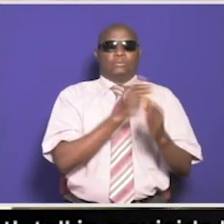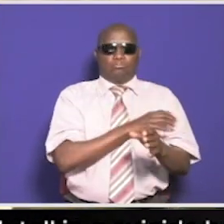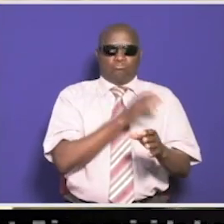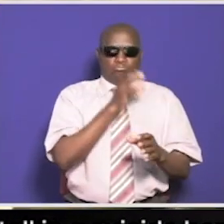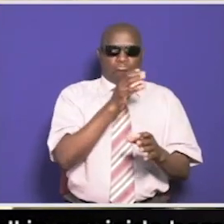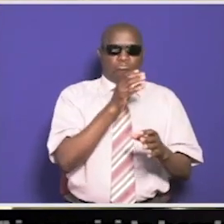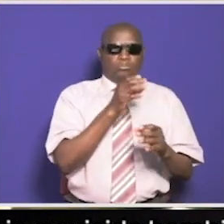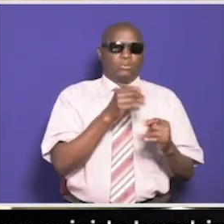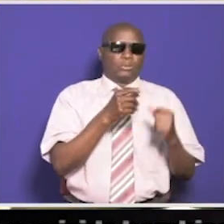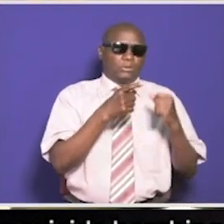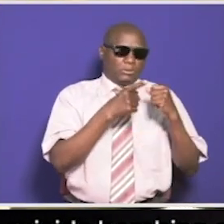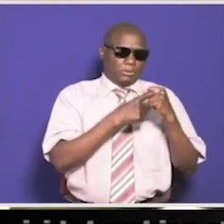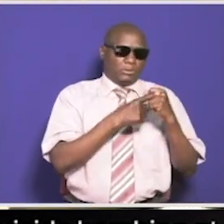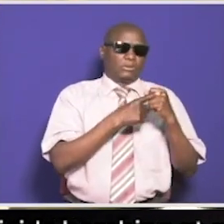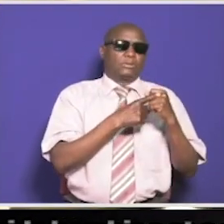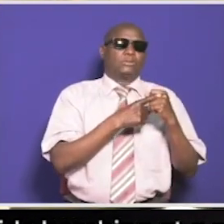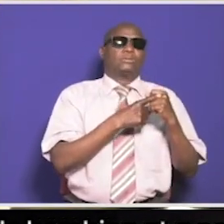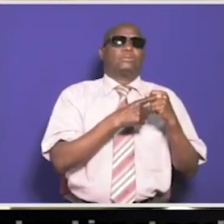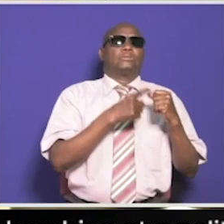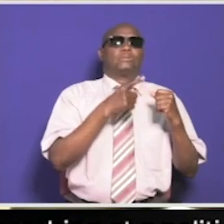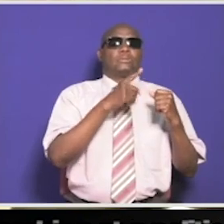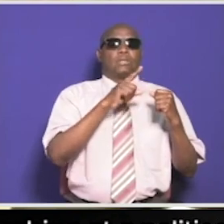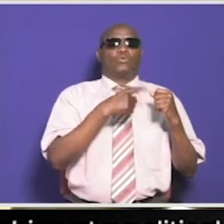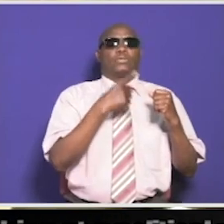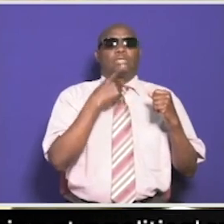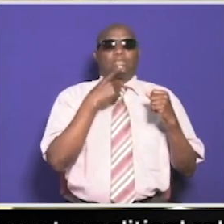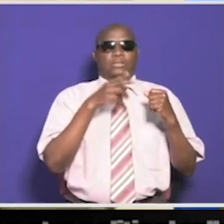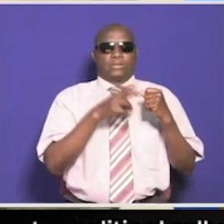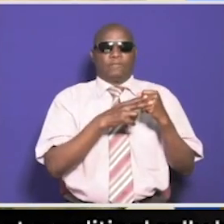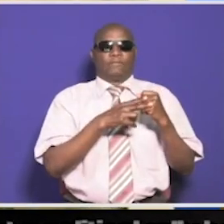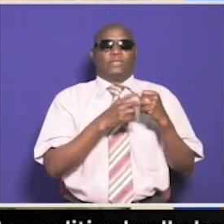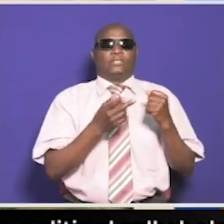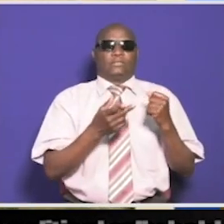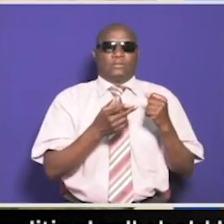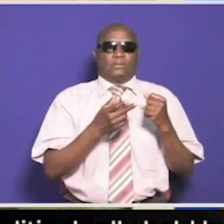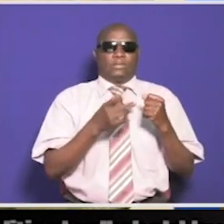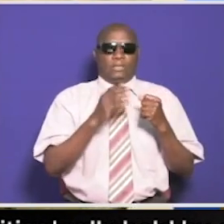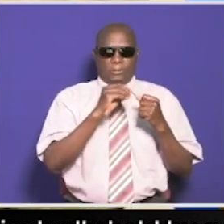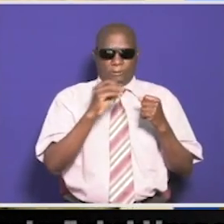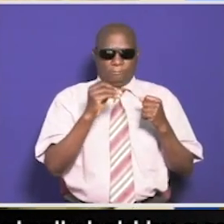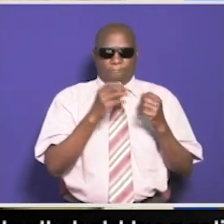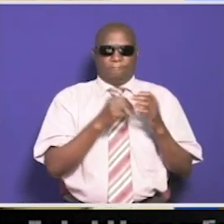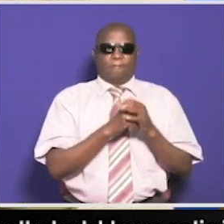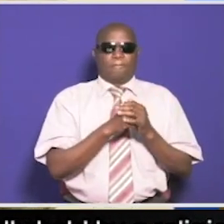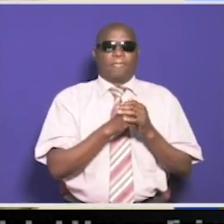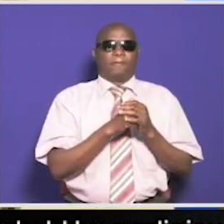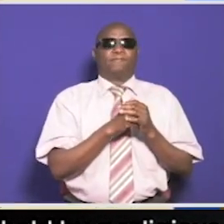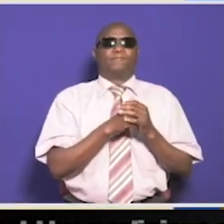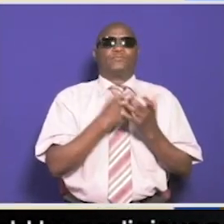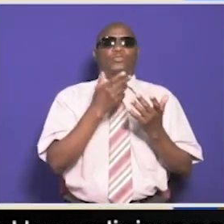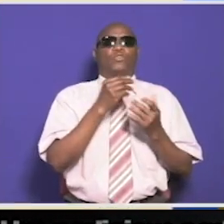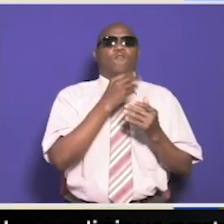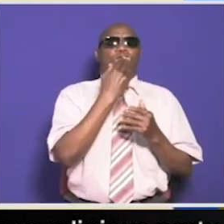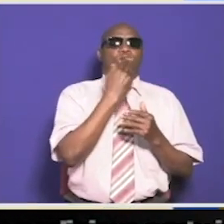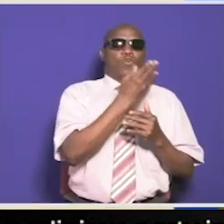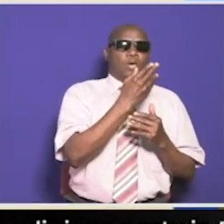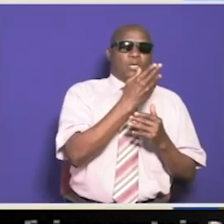of 6,700 devices in 77 digits. 4 universities, which have received 400 units each.